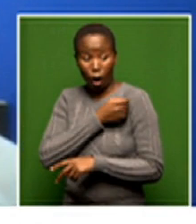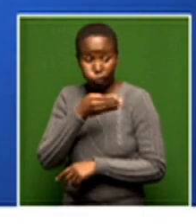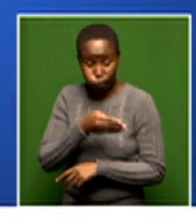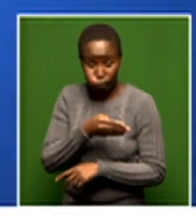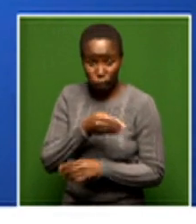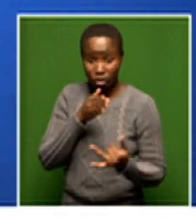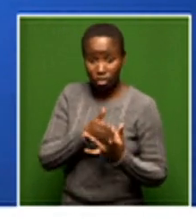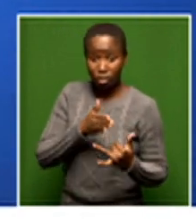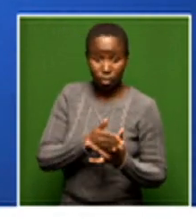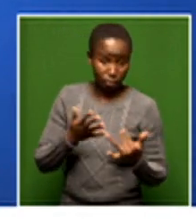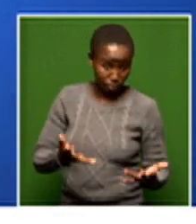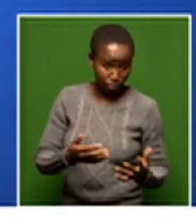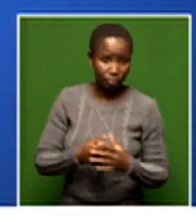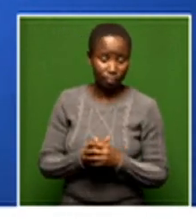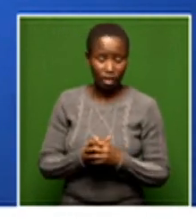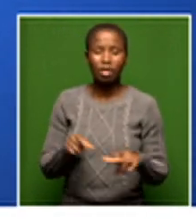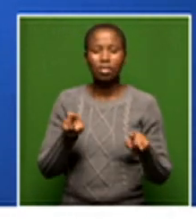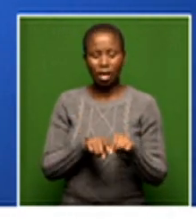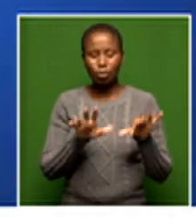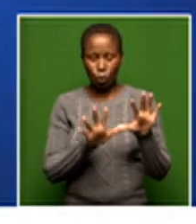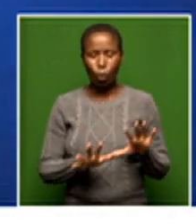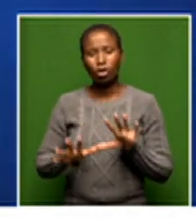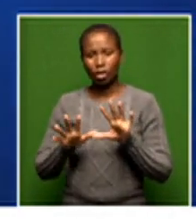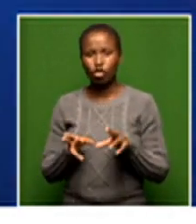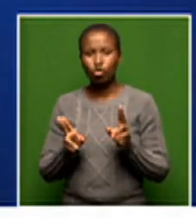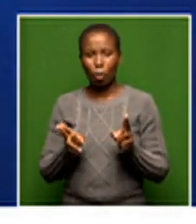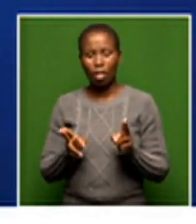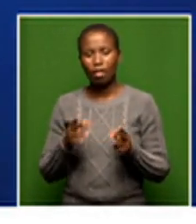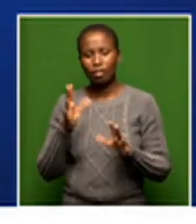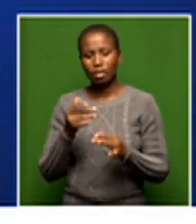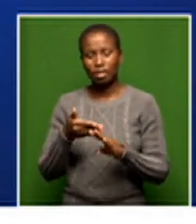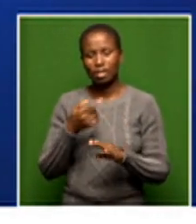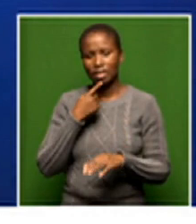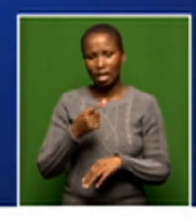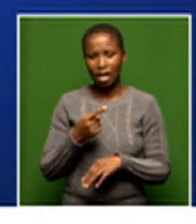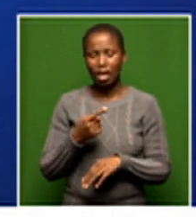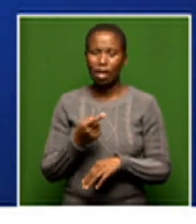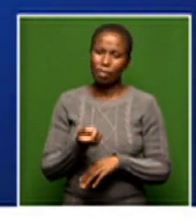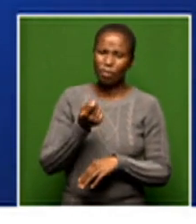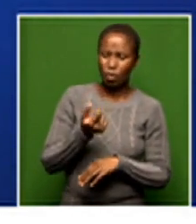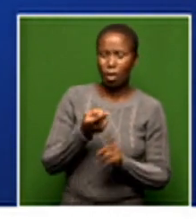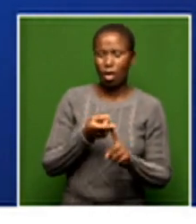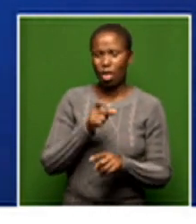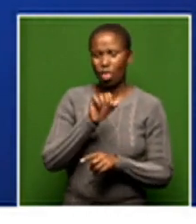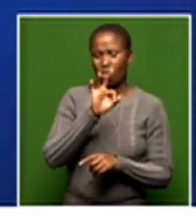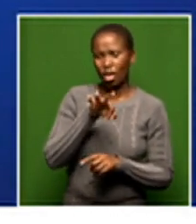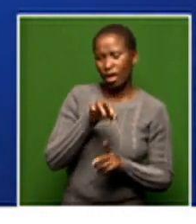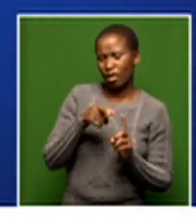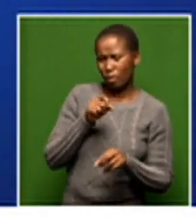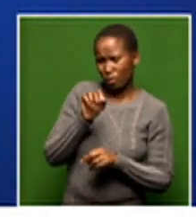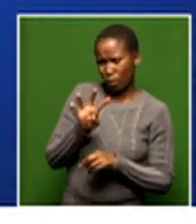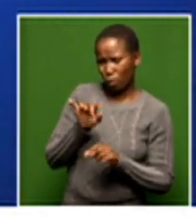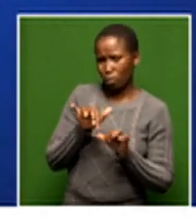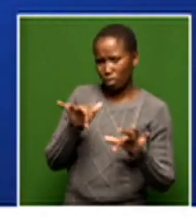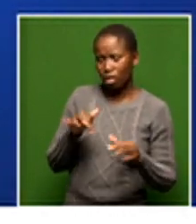the continent, just like you mentioned, about 3 out of 4 people have accepted that they are likely to